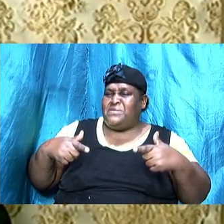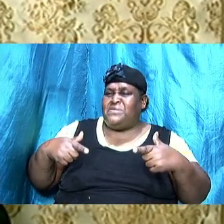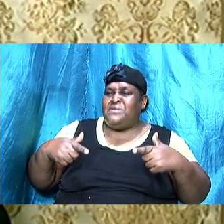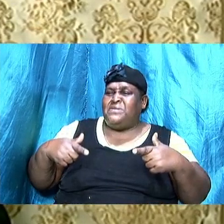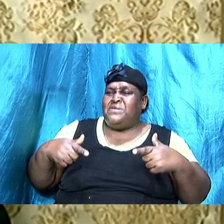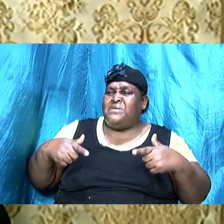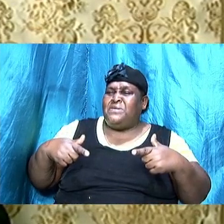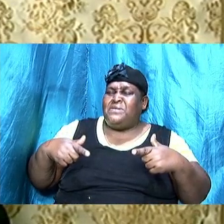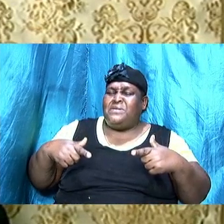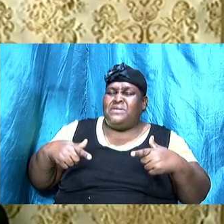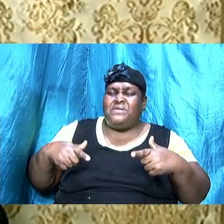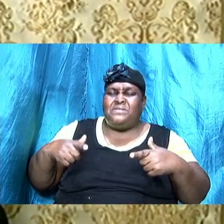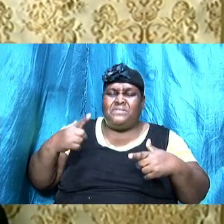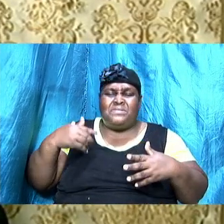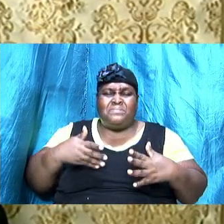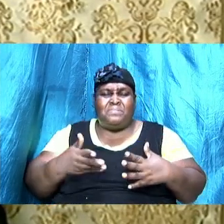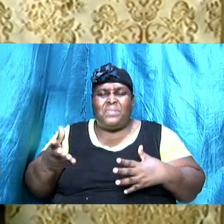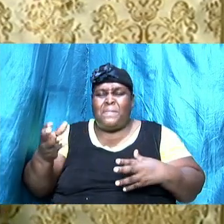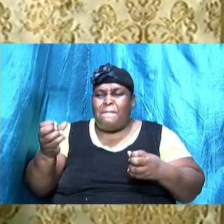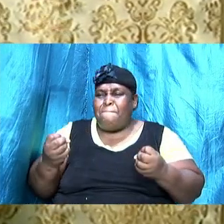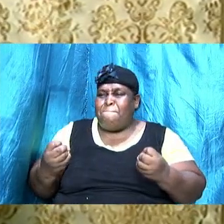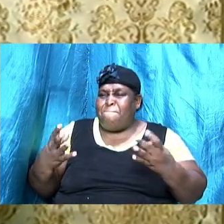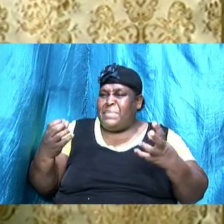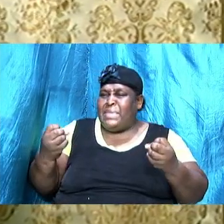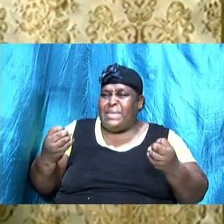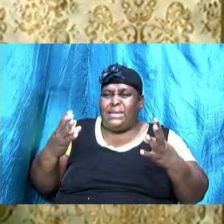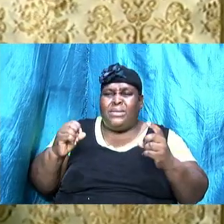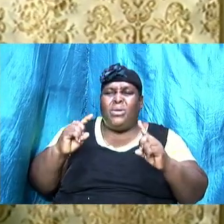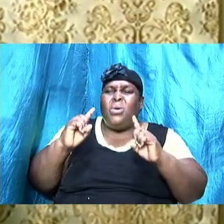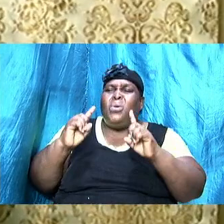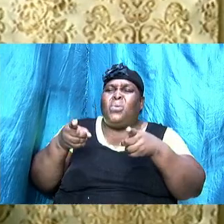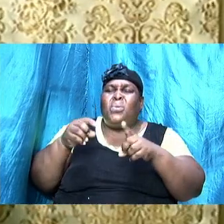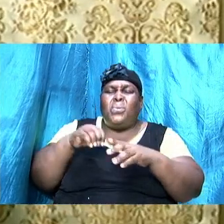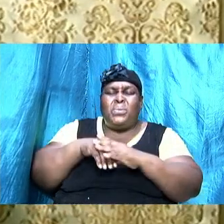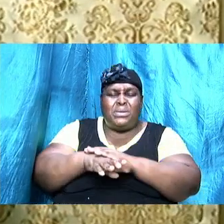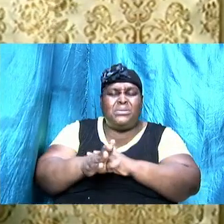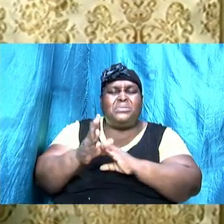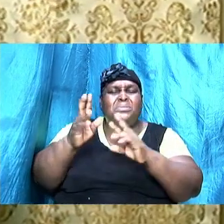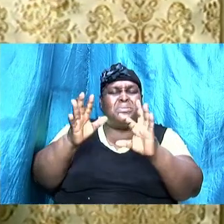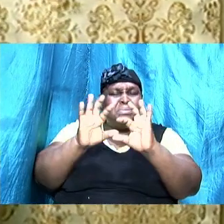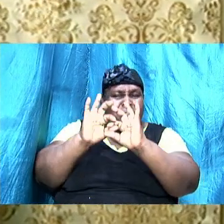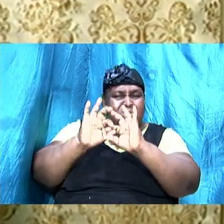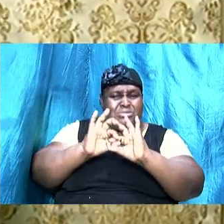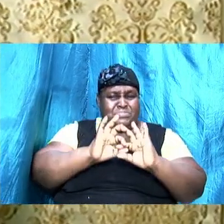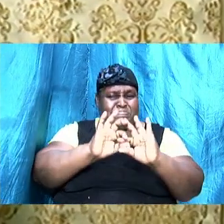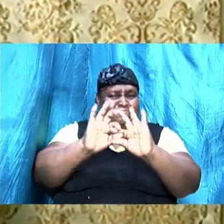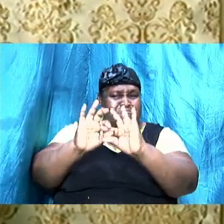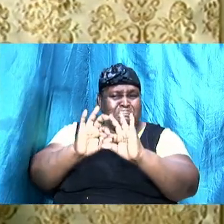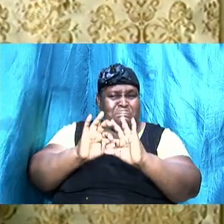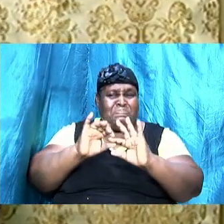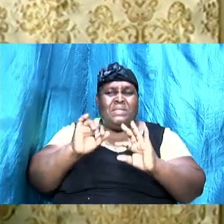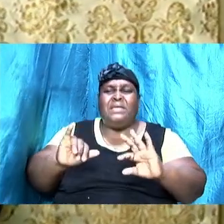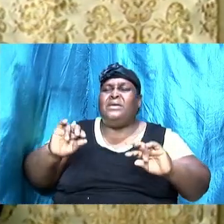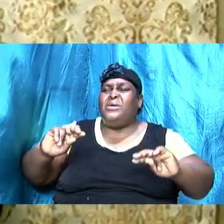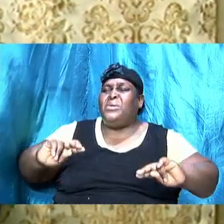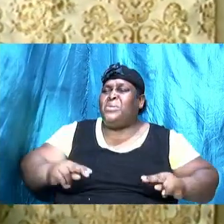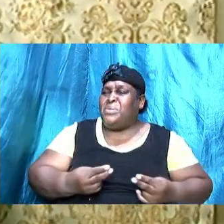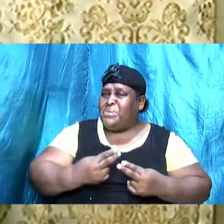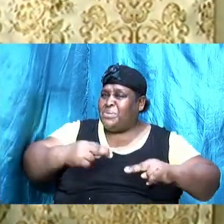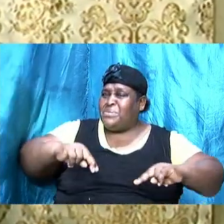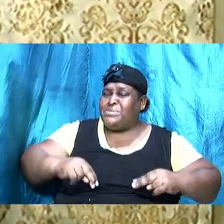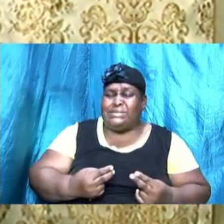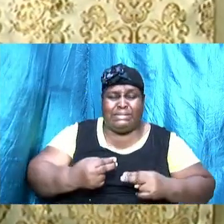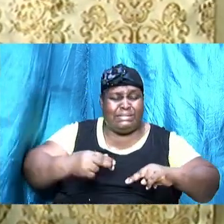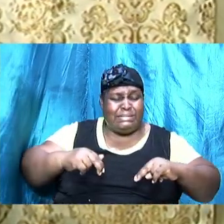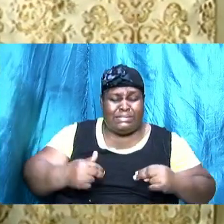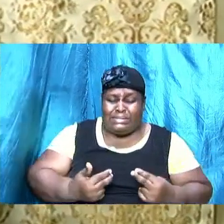many that have gone into relationships that are hurting now because